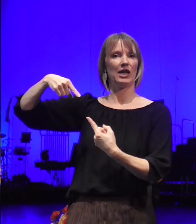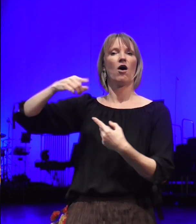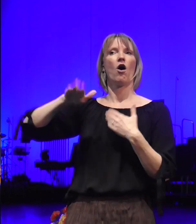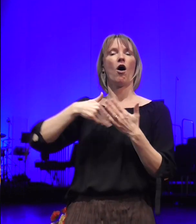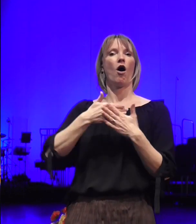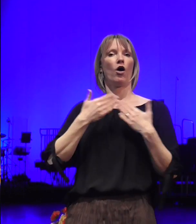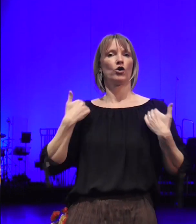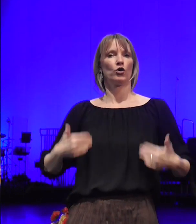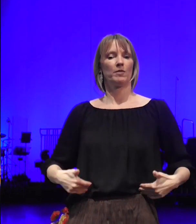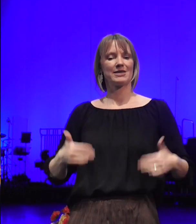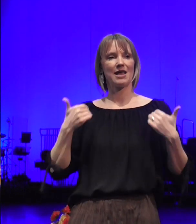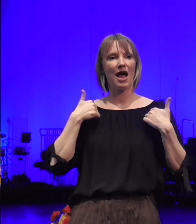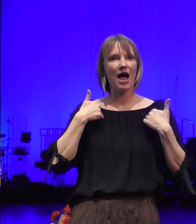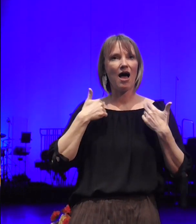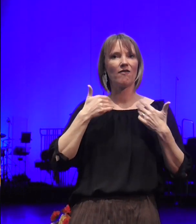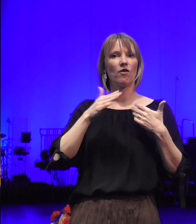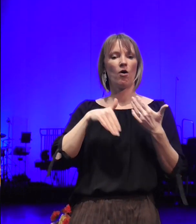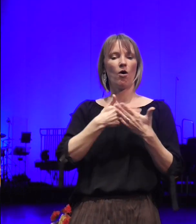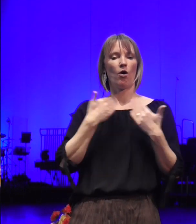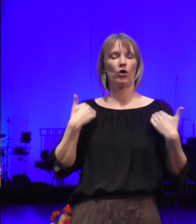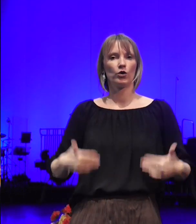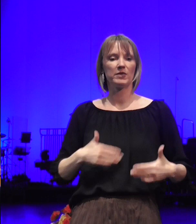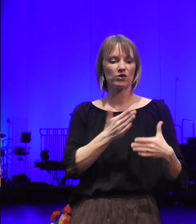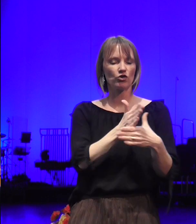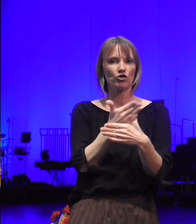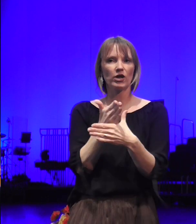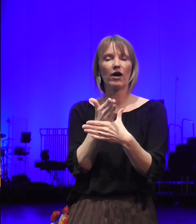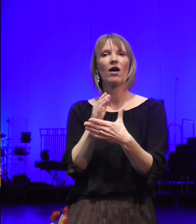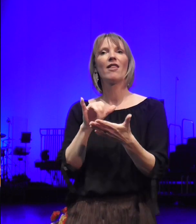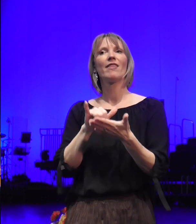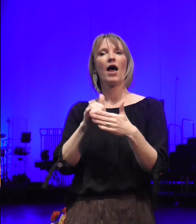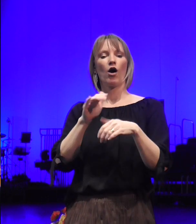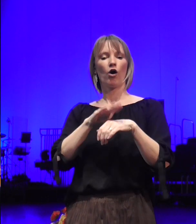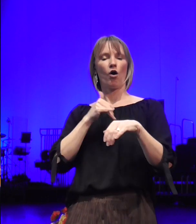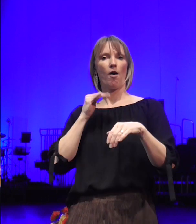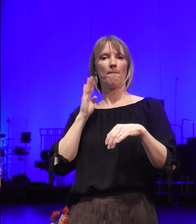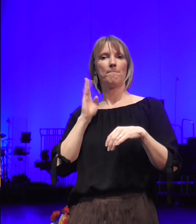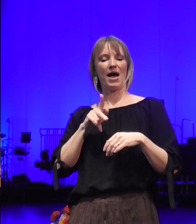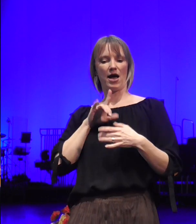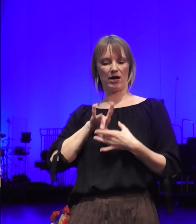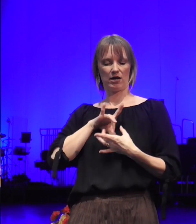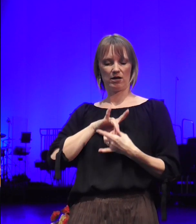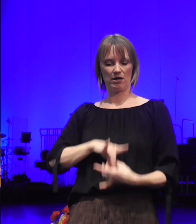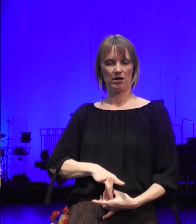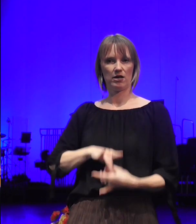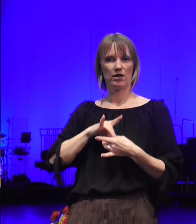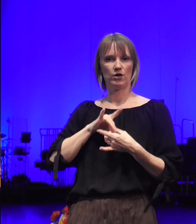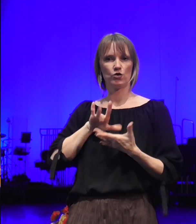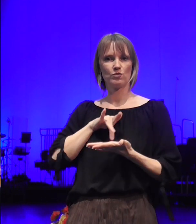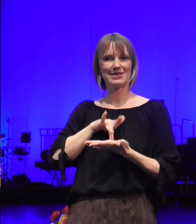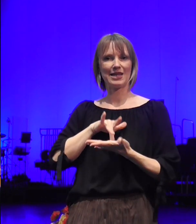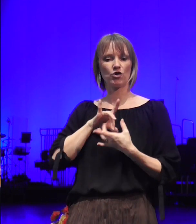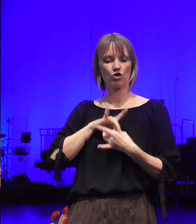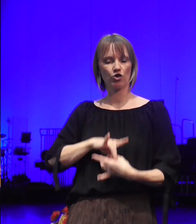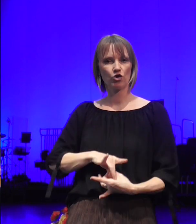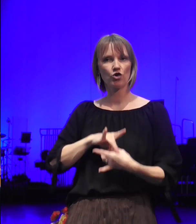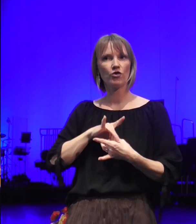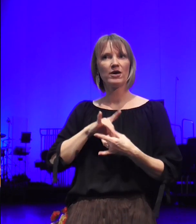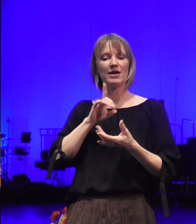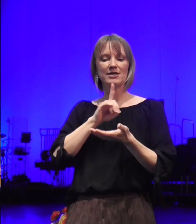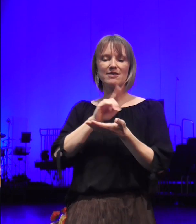all humans have, that is that call back to center. That call back to the